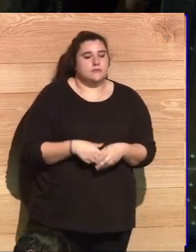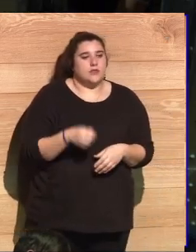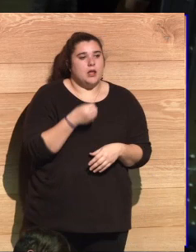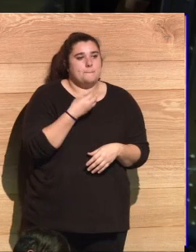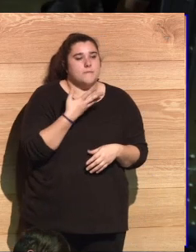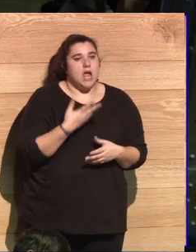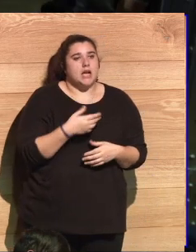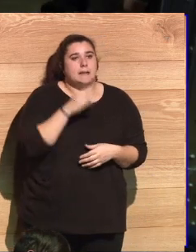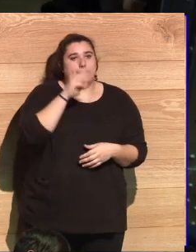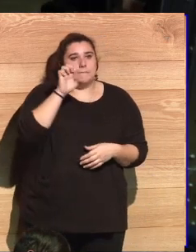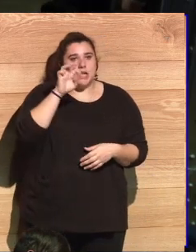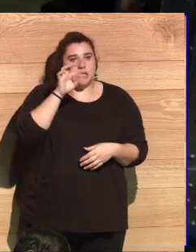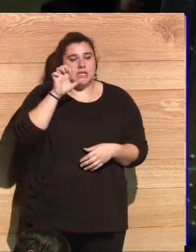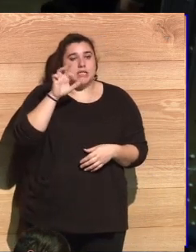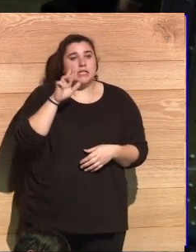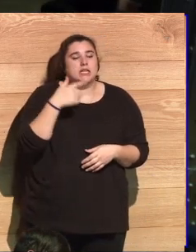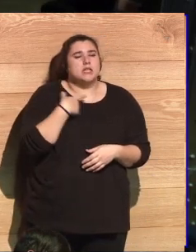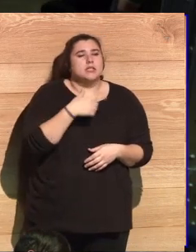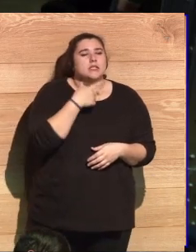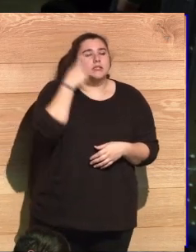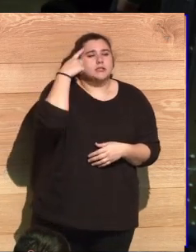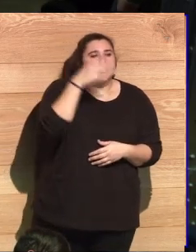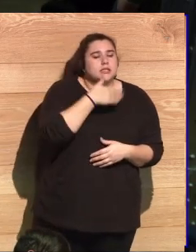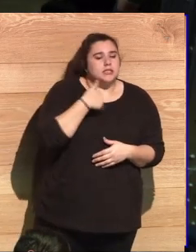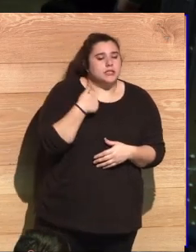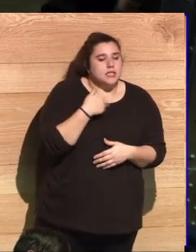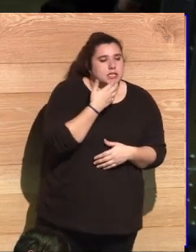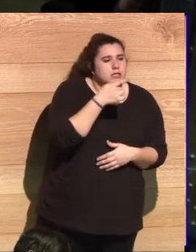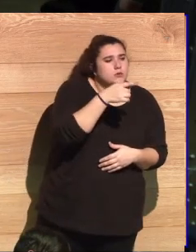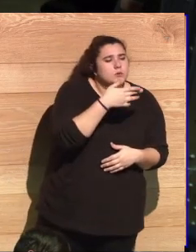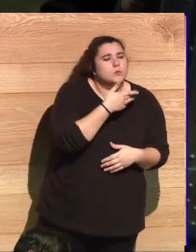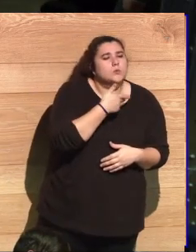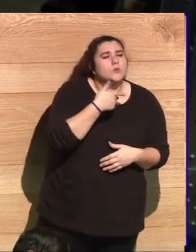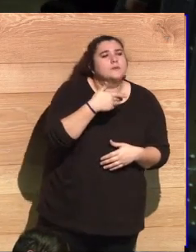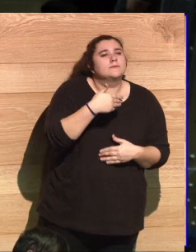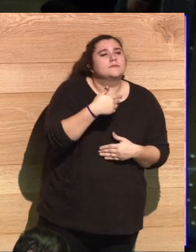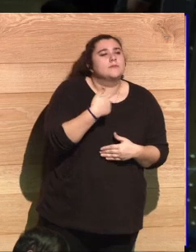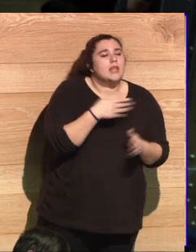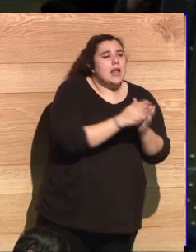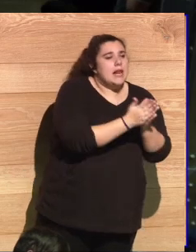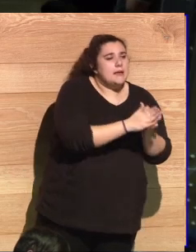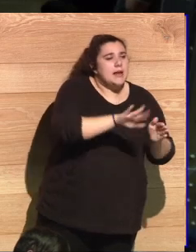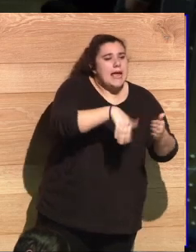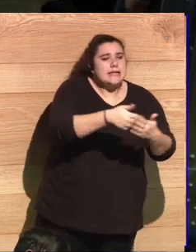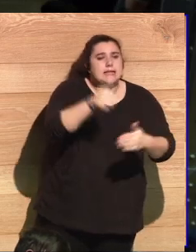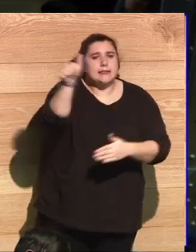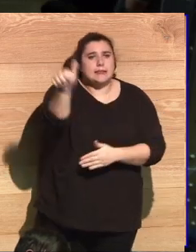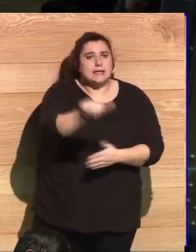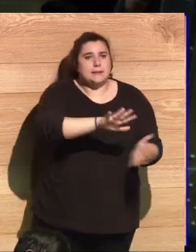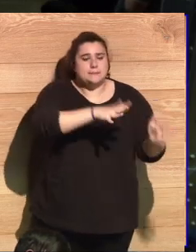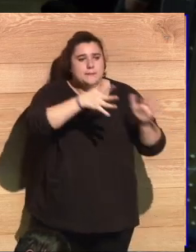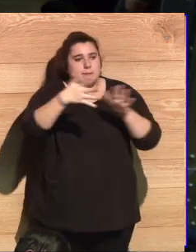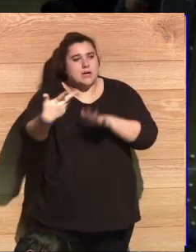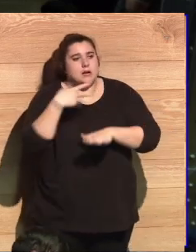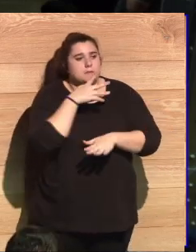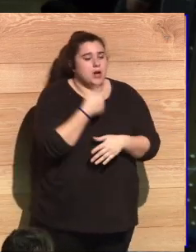Hola, Peter. Hello, Peter. I would like to know if you would like your book to be